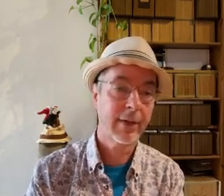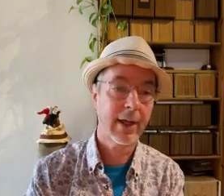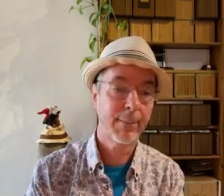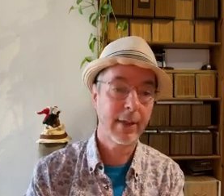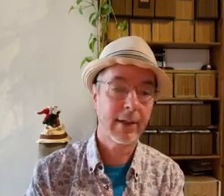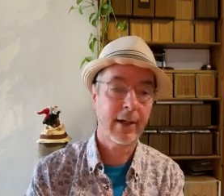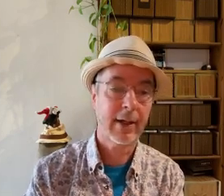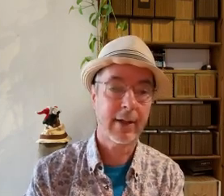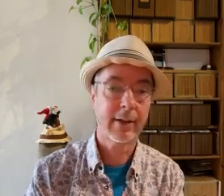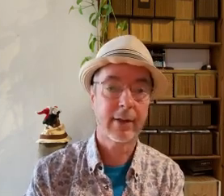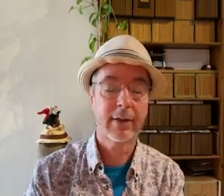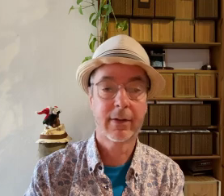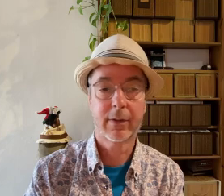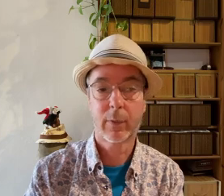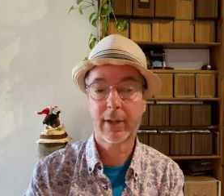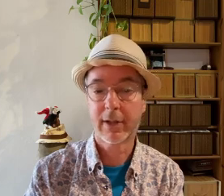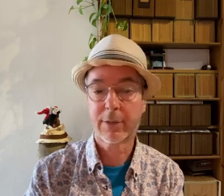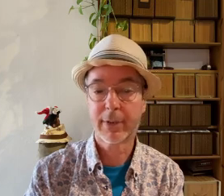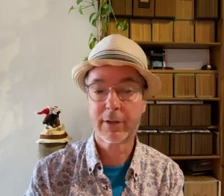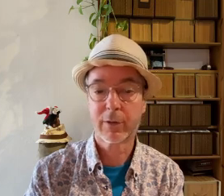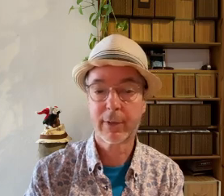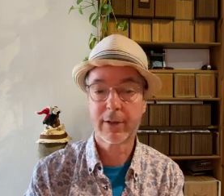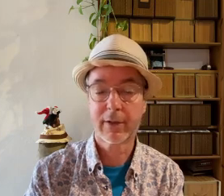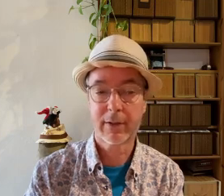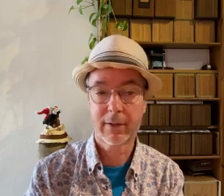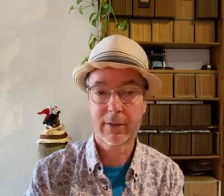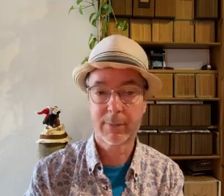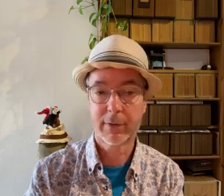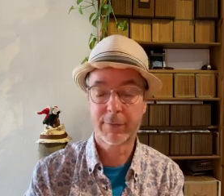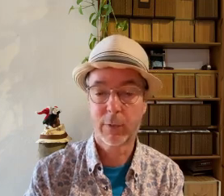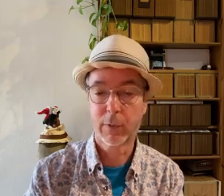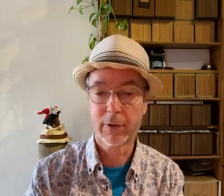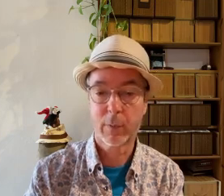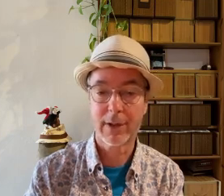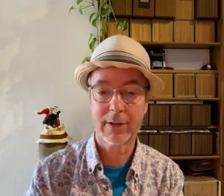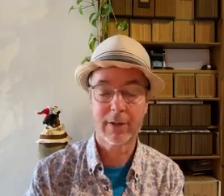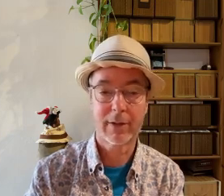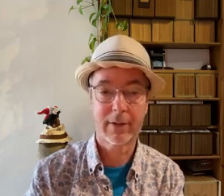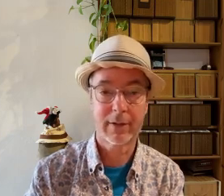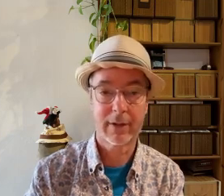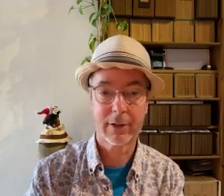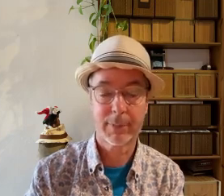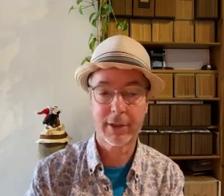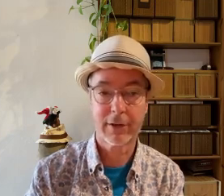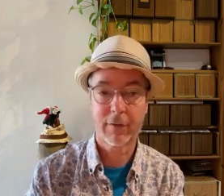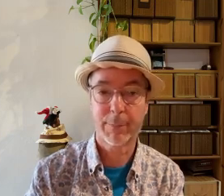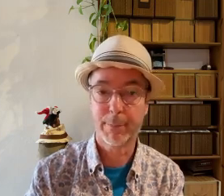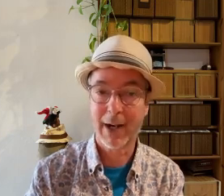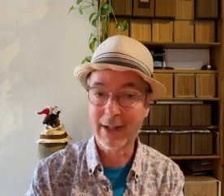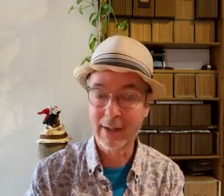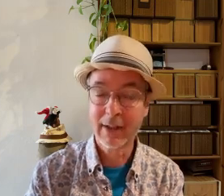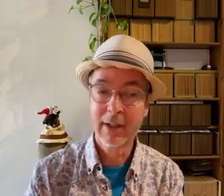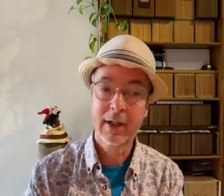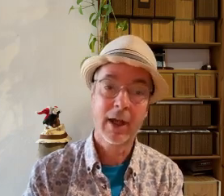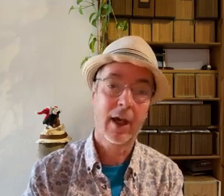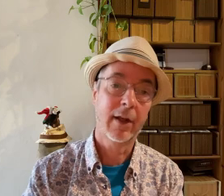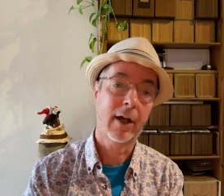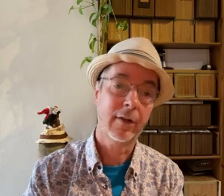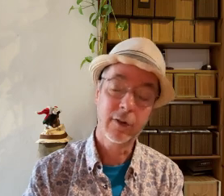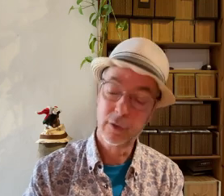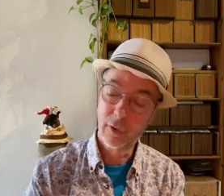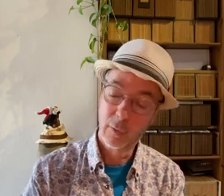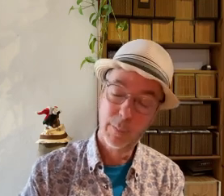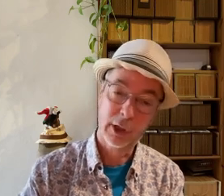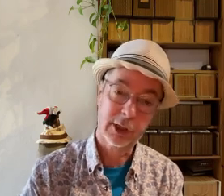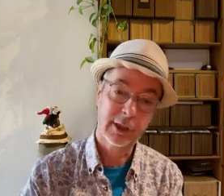You have the M and the A. What I expressed already before, that was the expression of ma, and